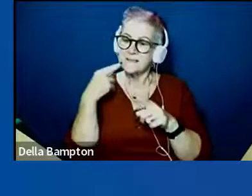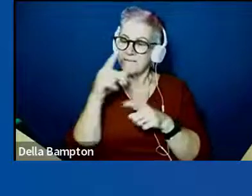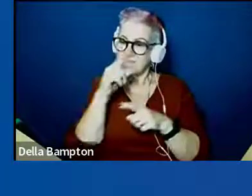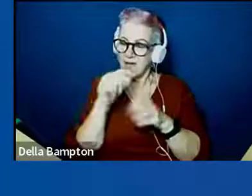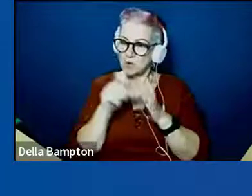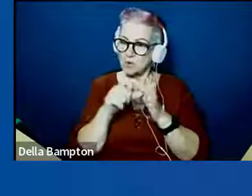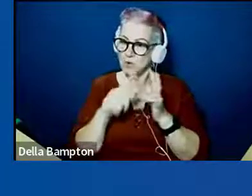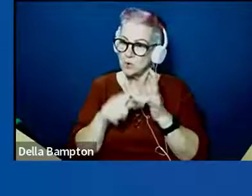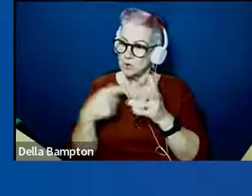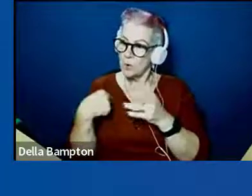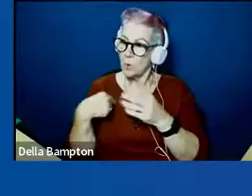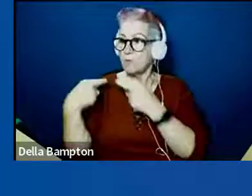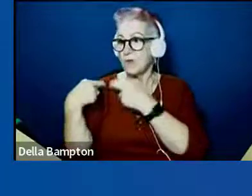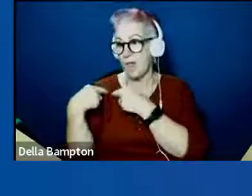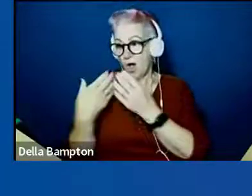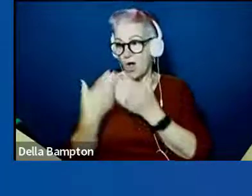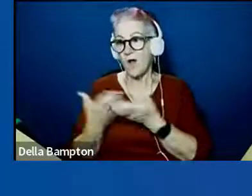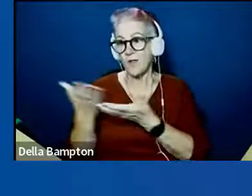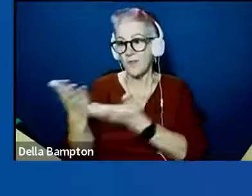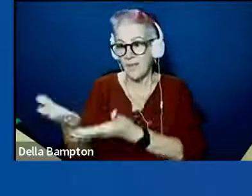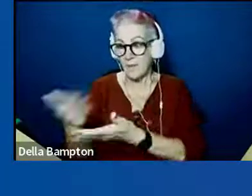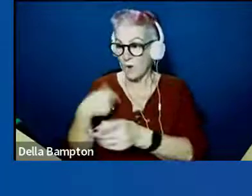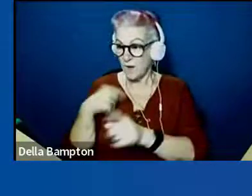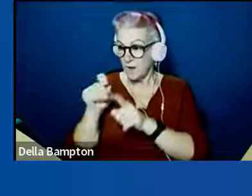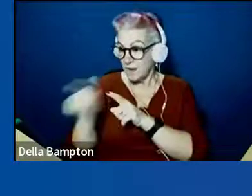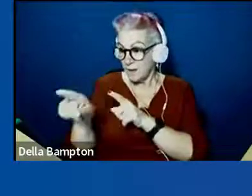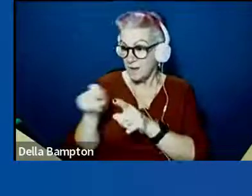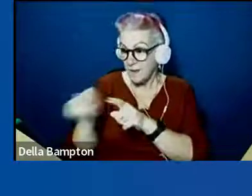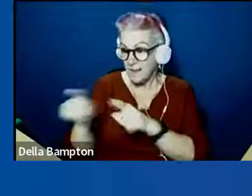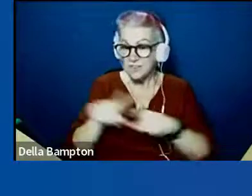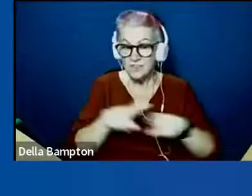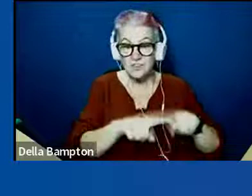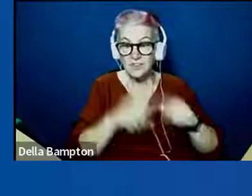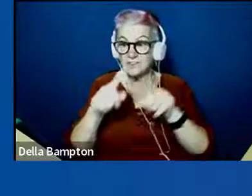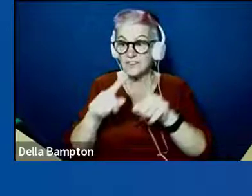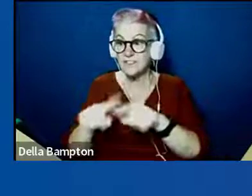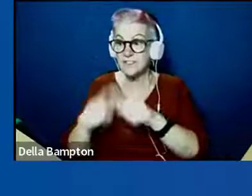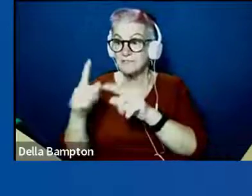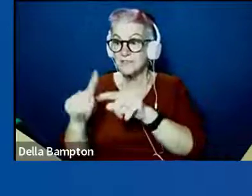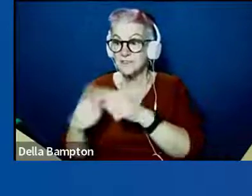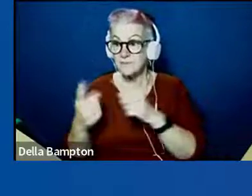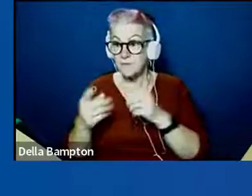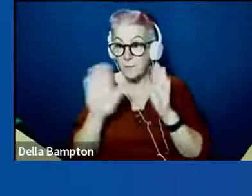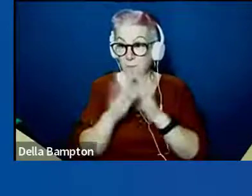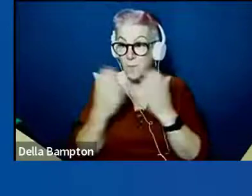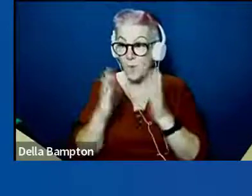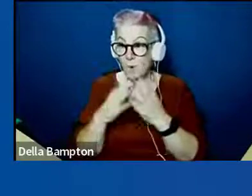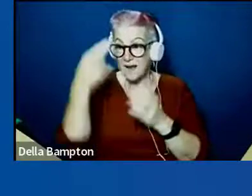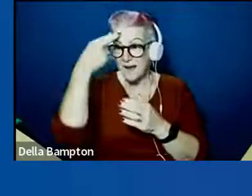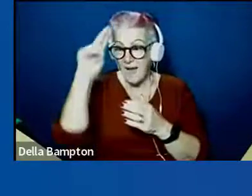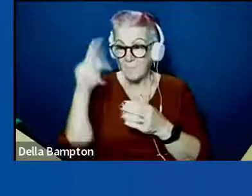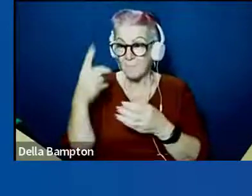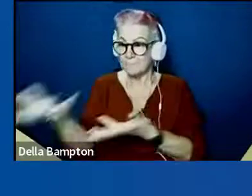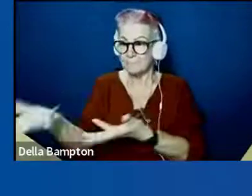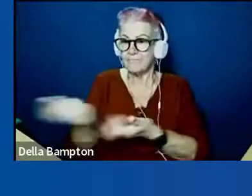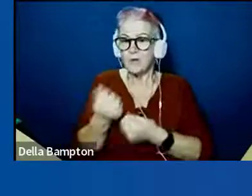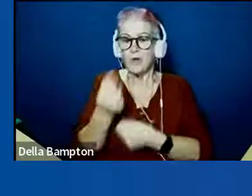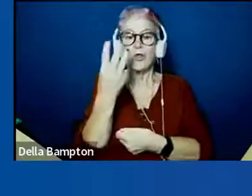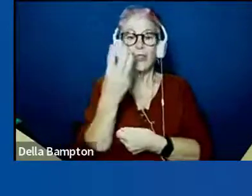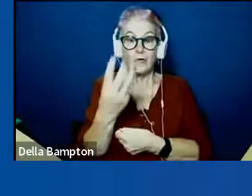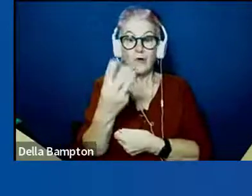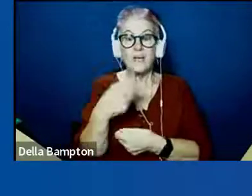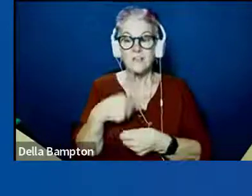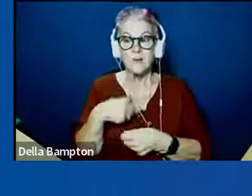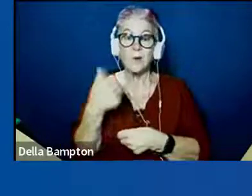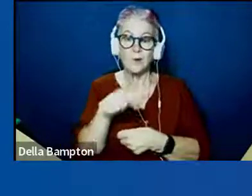sent multiple titles, and we ended up coming back with 3 good ones as well. So they're the ones that are filmed, and I